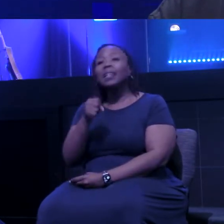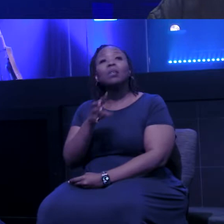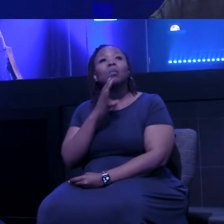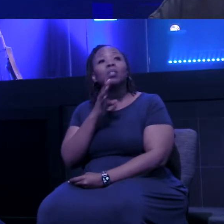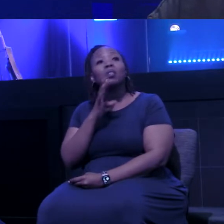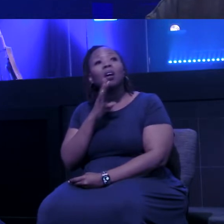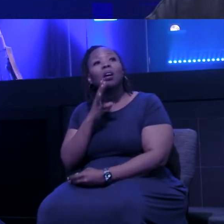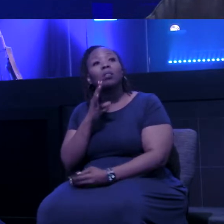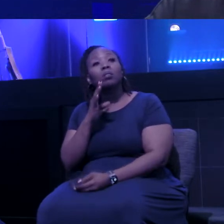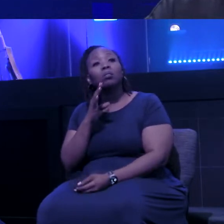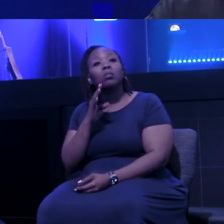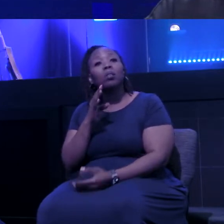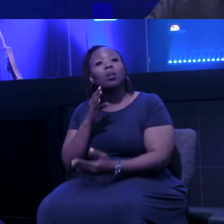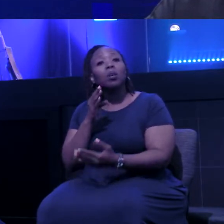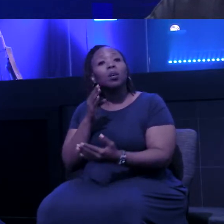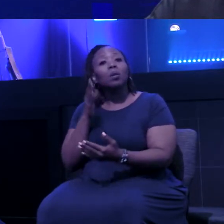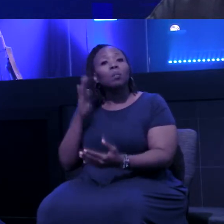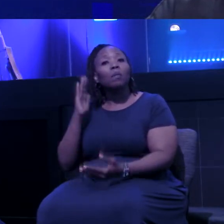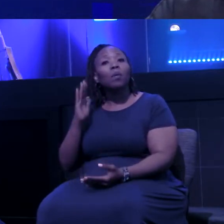bit ago, God